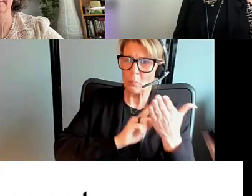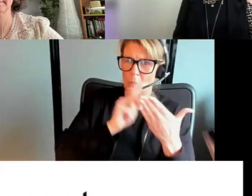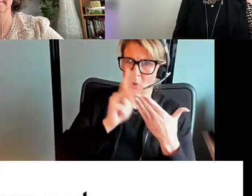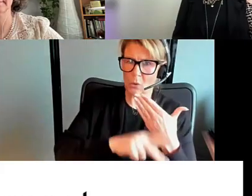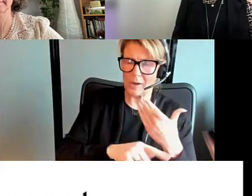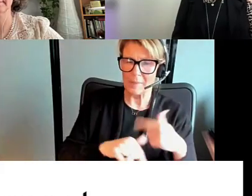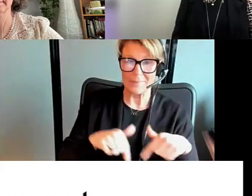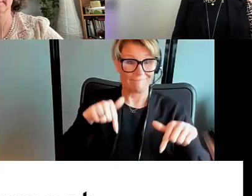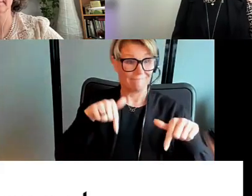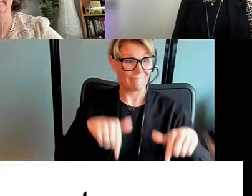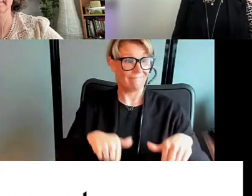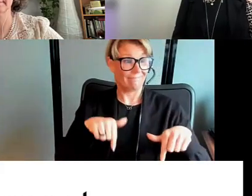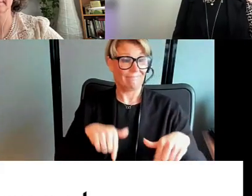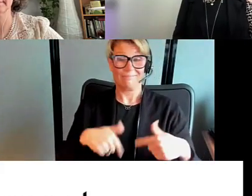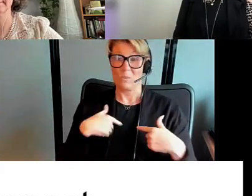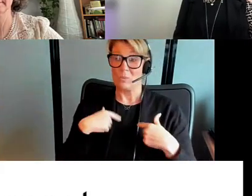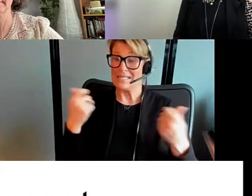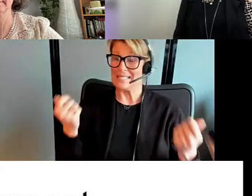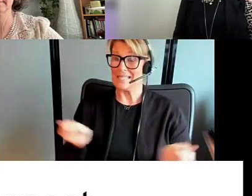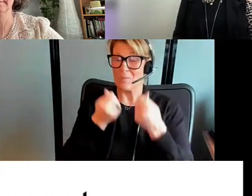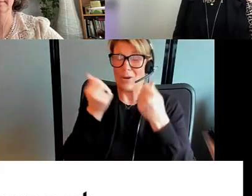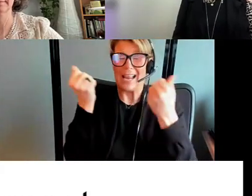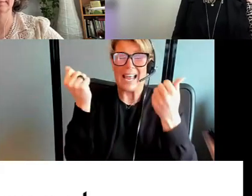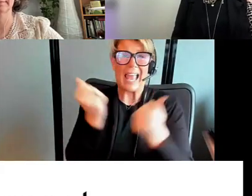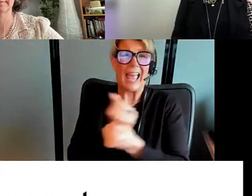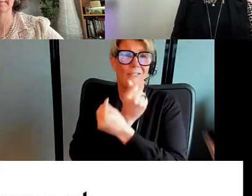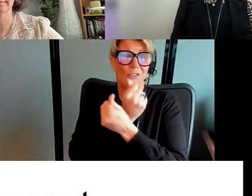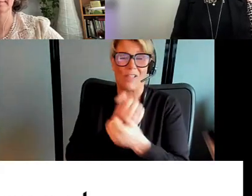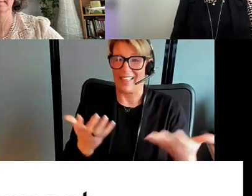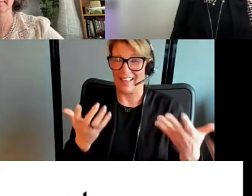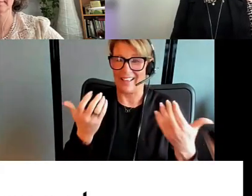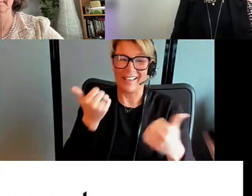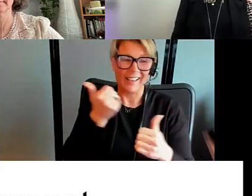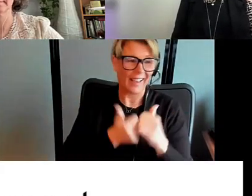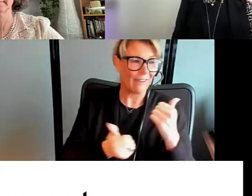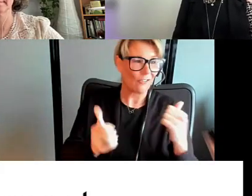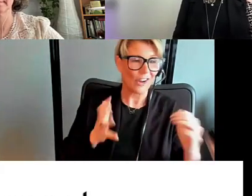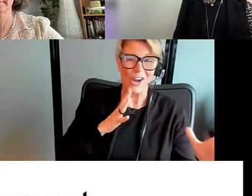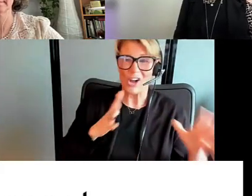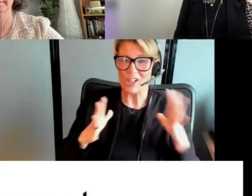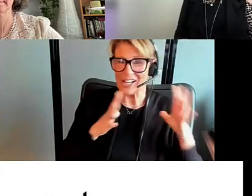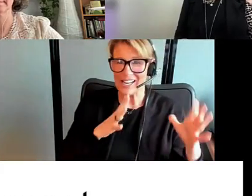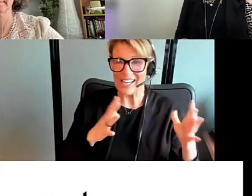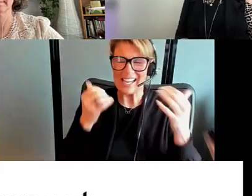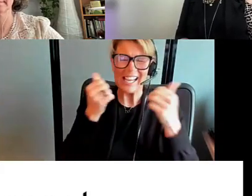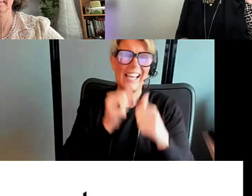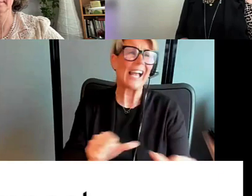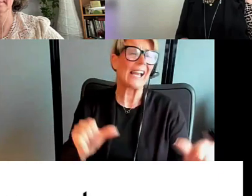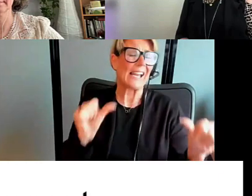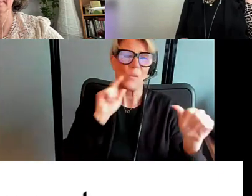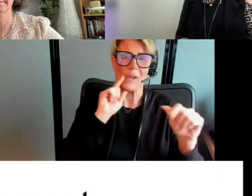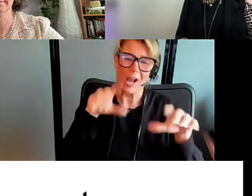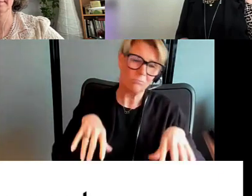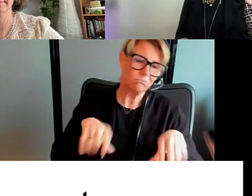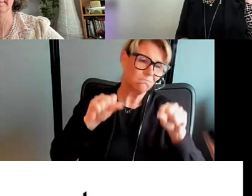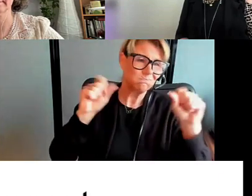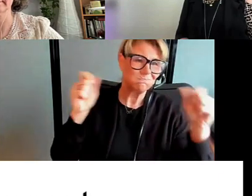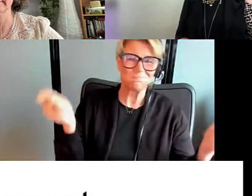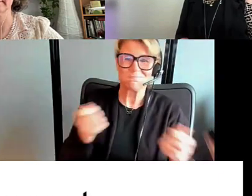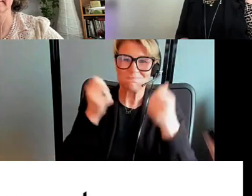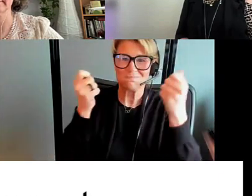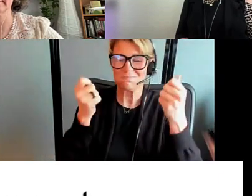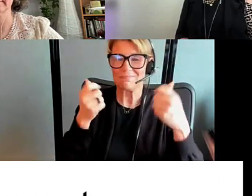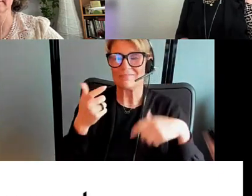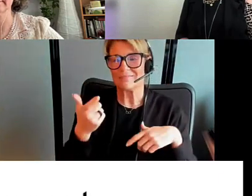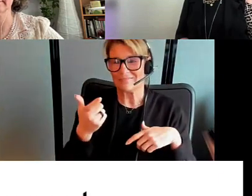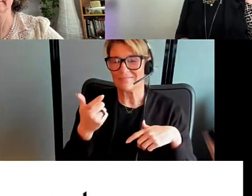celebrate everything here. So, every holiday, anything we can do, we